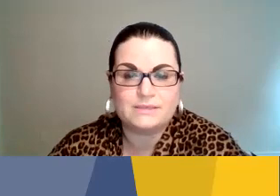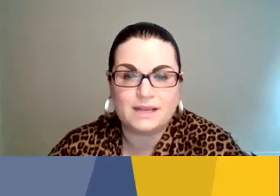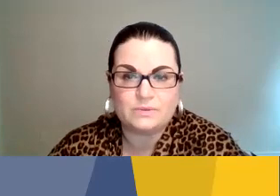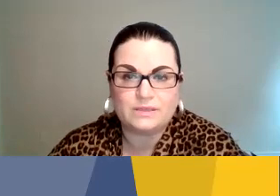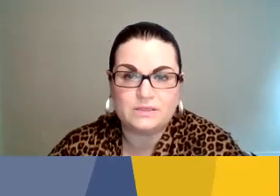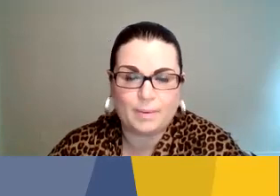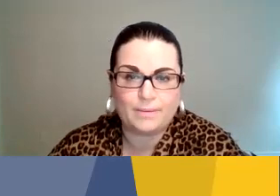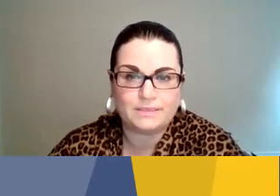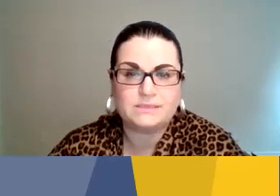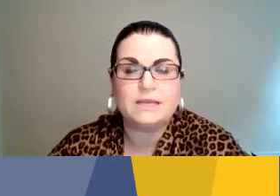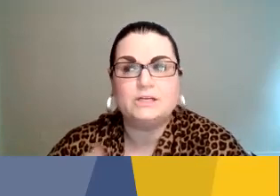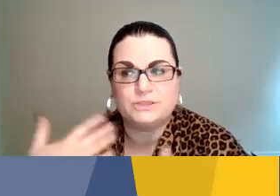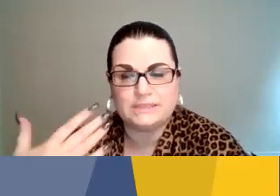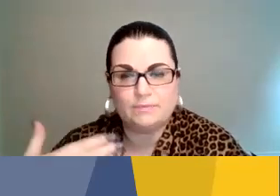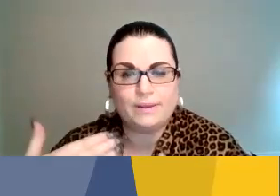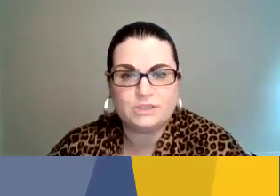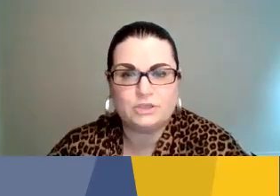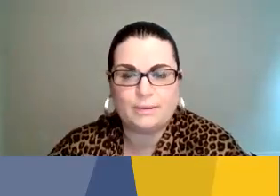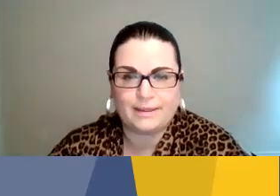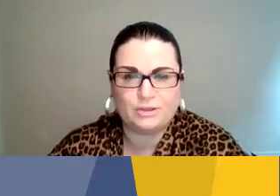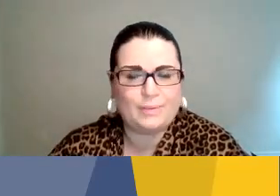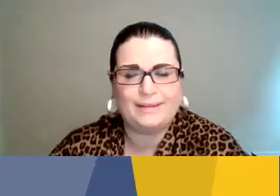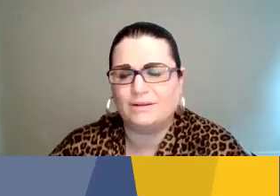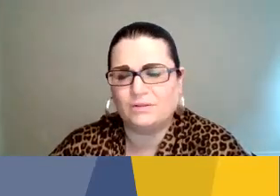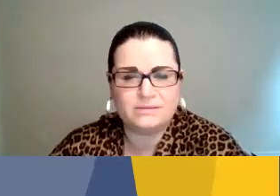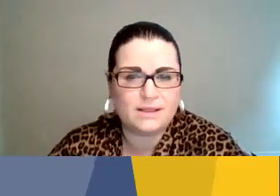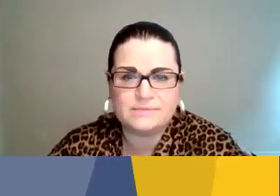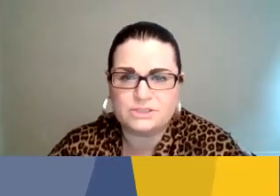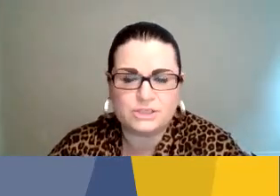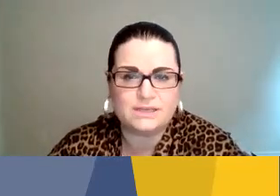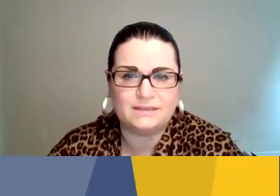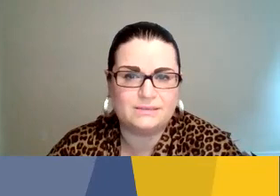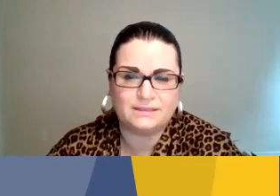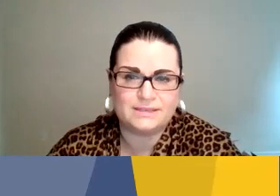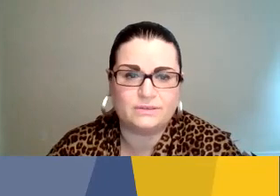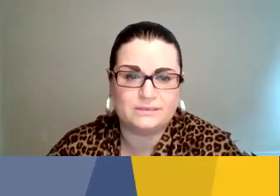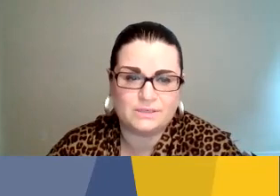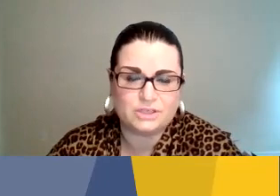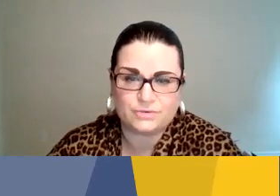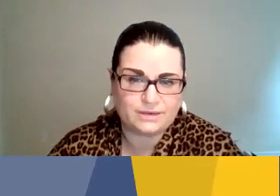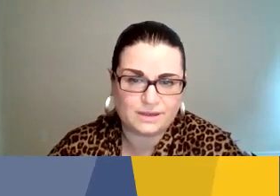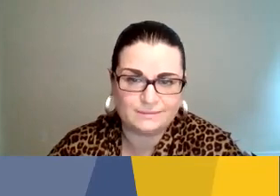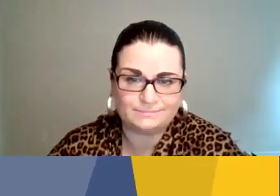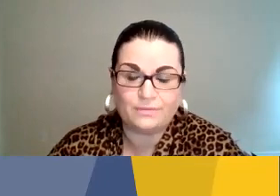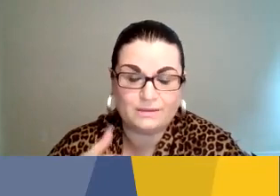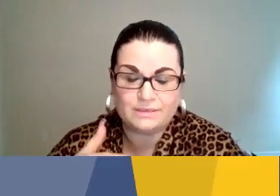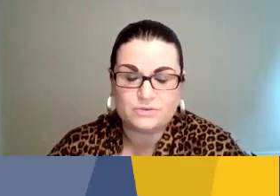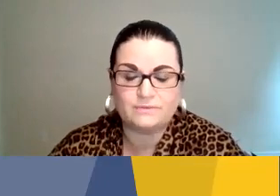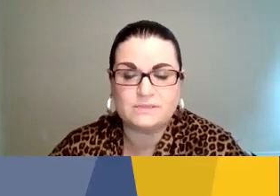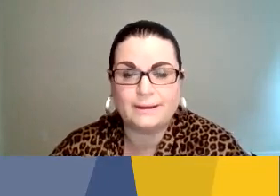the contacts within the departments to see what we can do about getting you paid. A lot of times it's just delays on the administrative side.